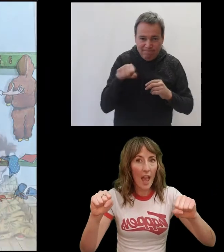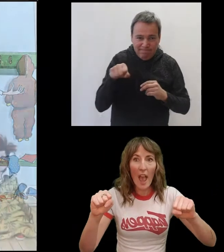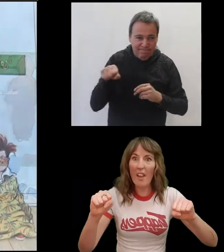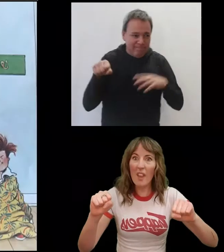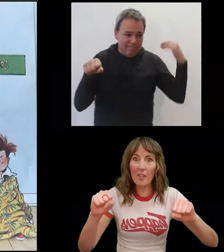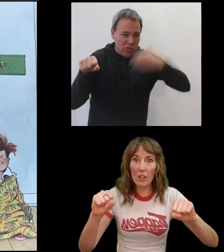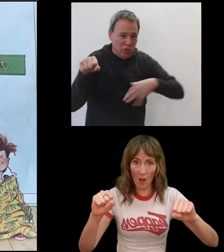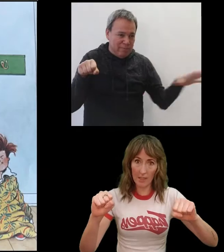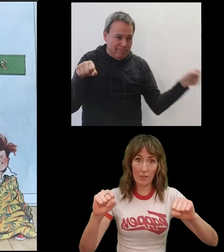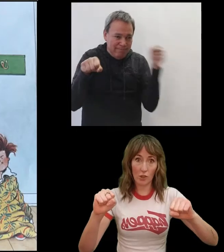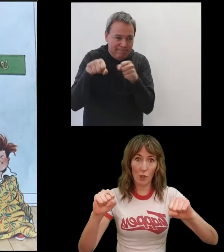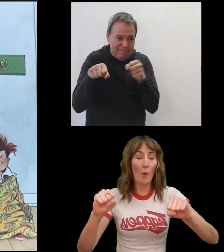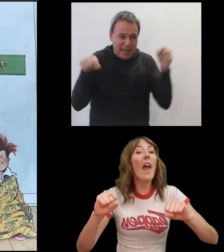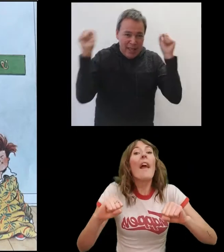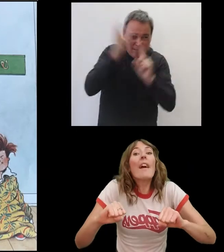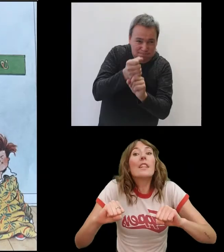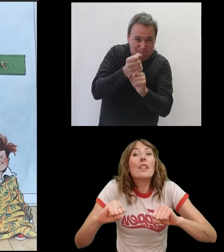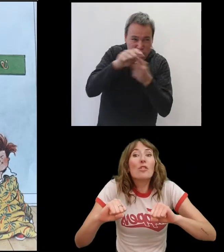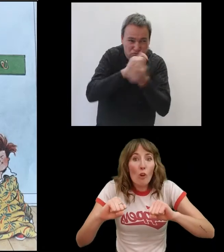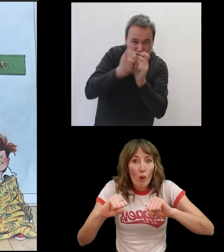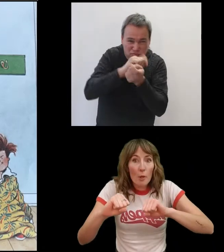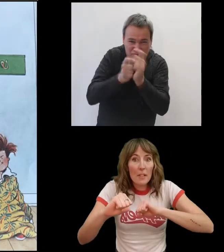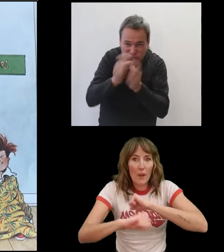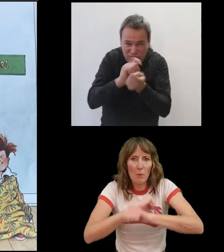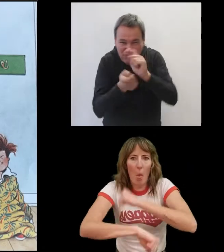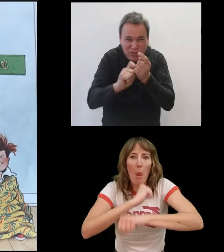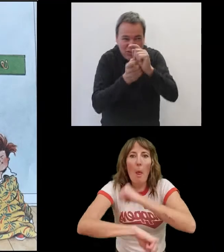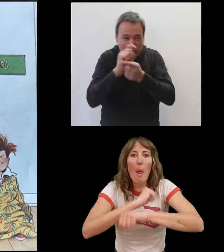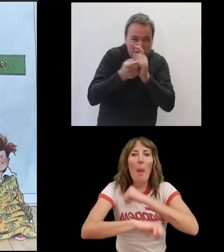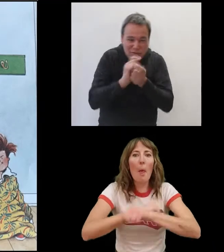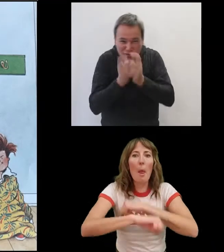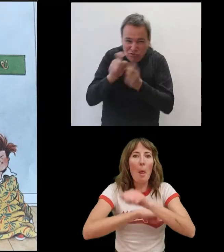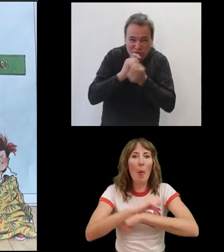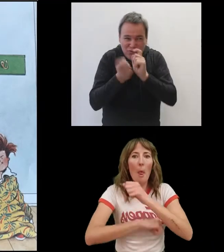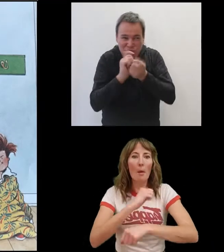other, and then they got into an enormous fight.